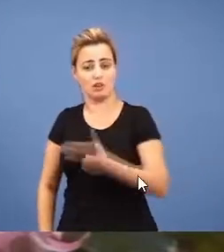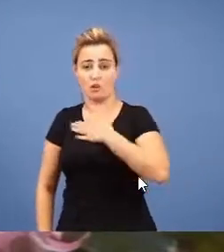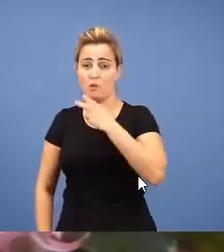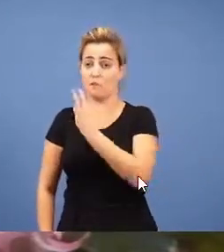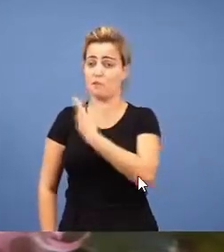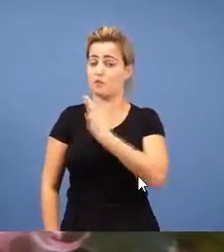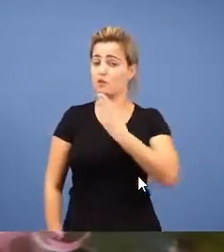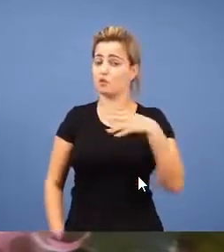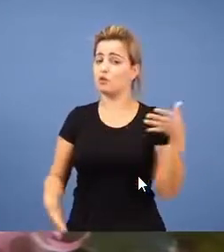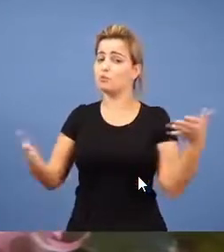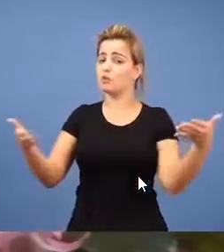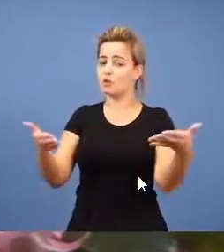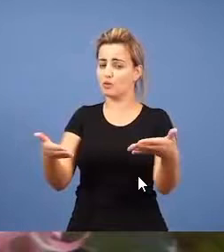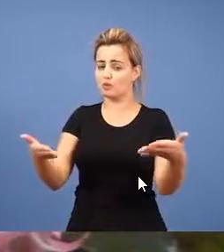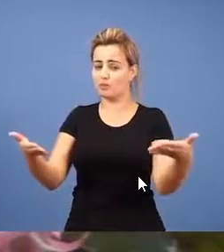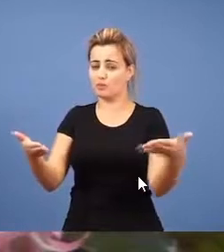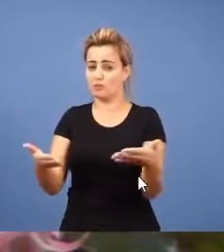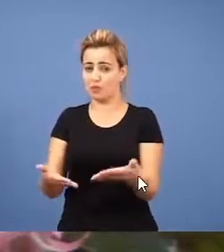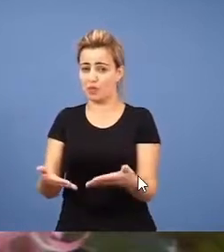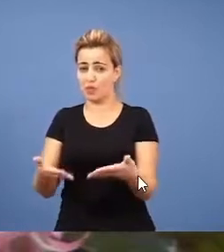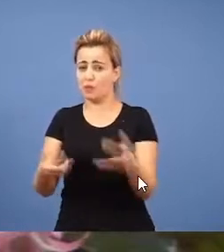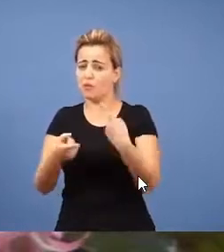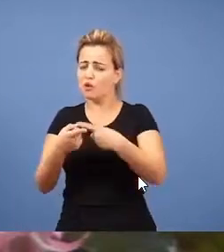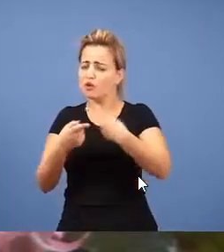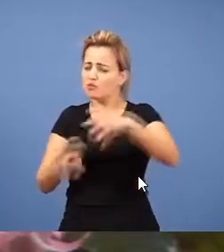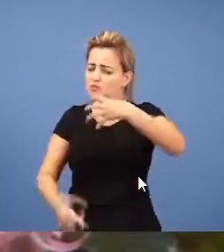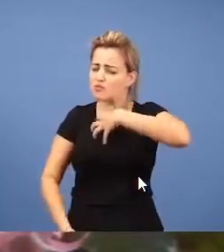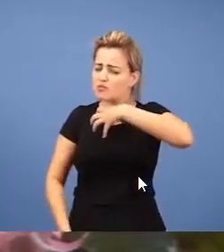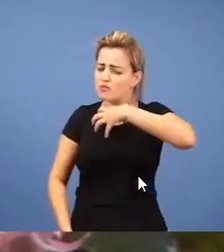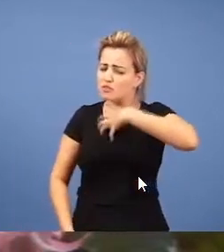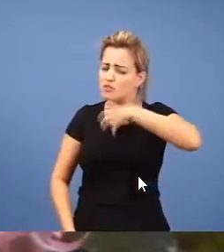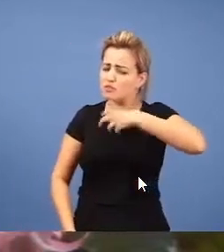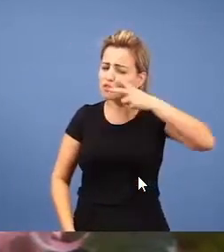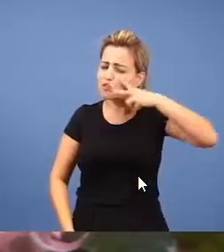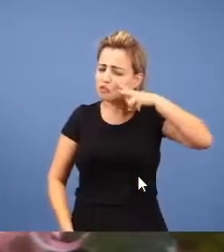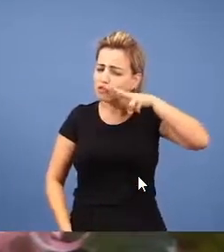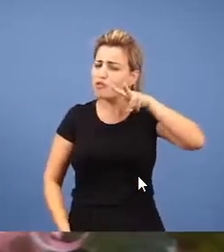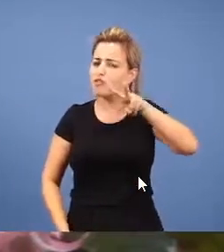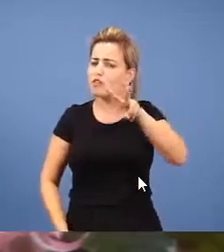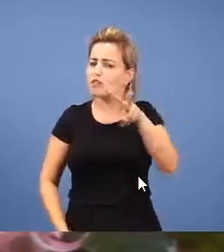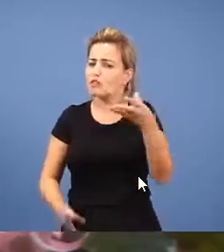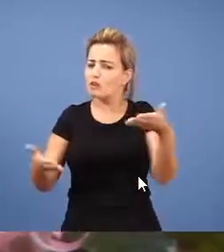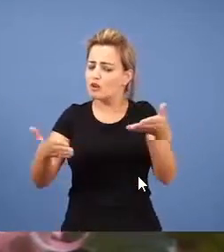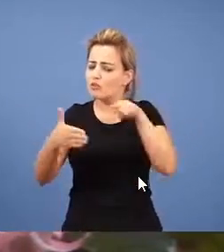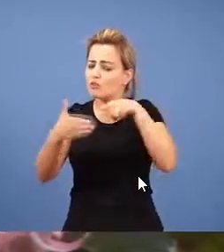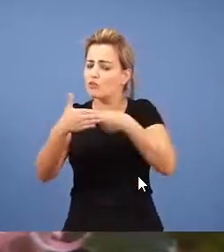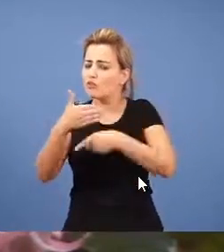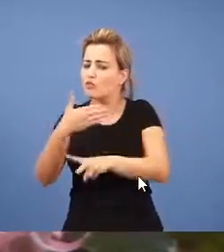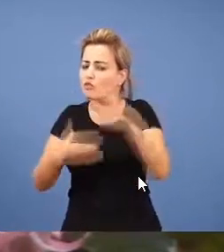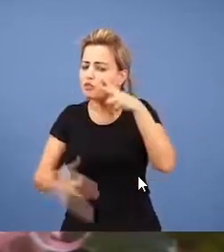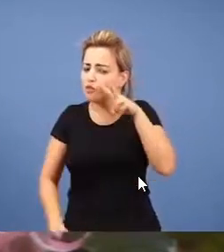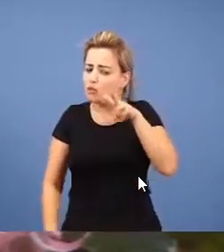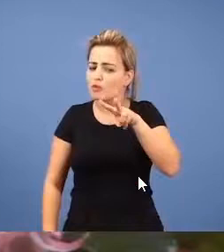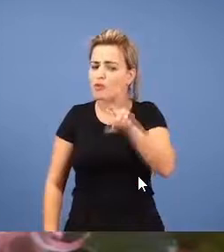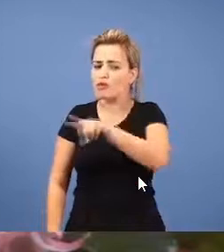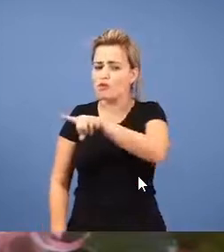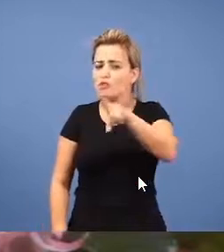my name. Be therefore with this feeling that I'm giving you at this